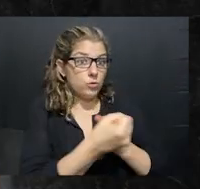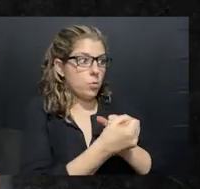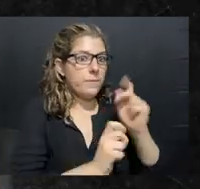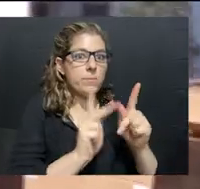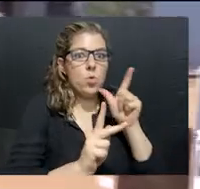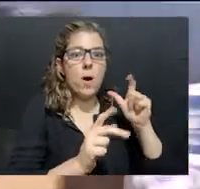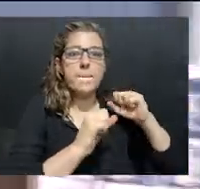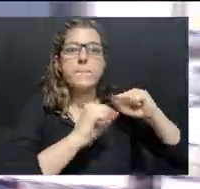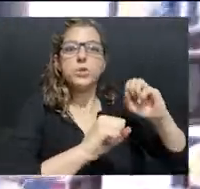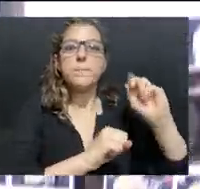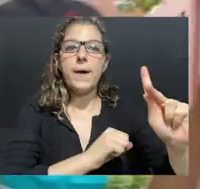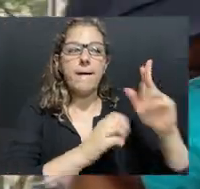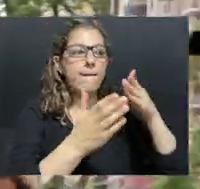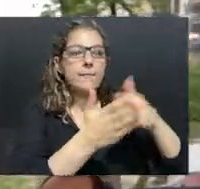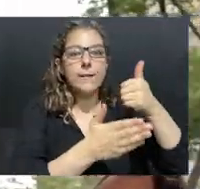and authority.